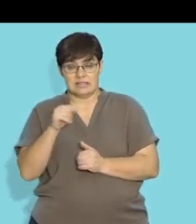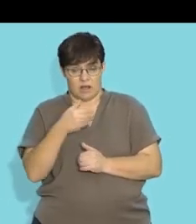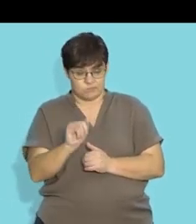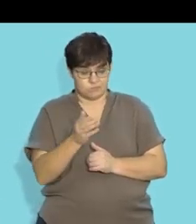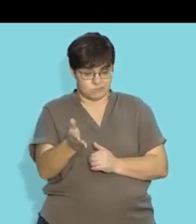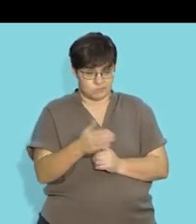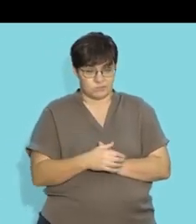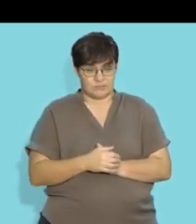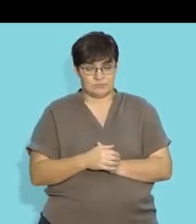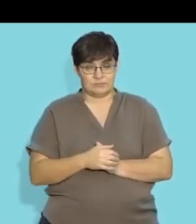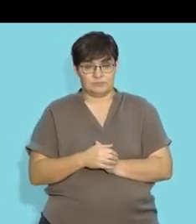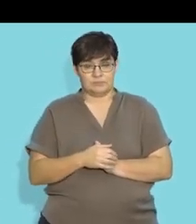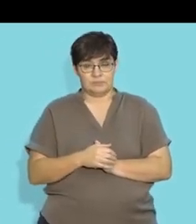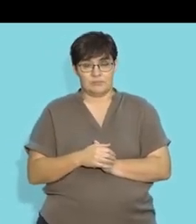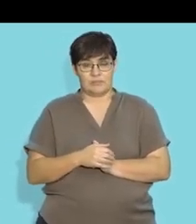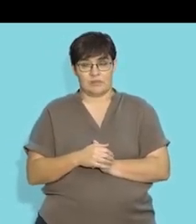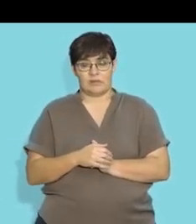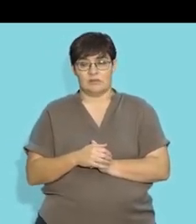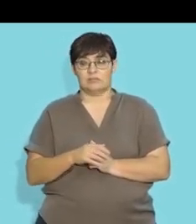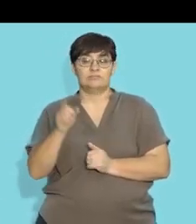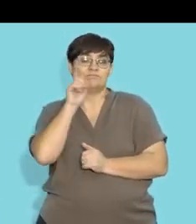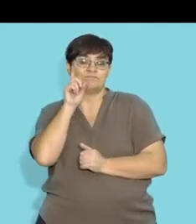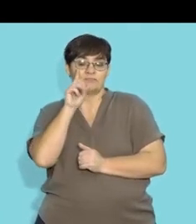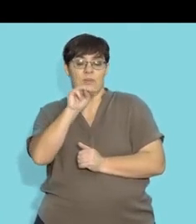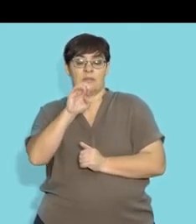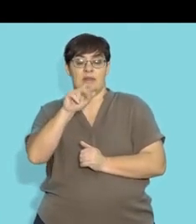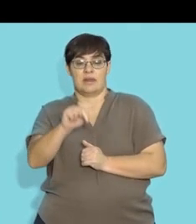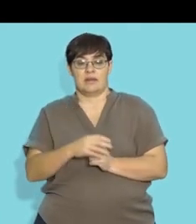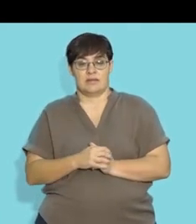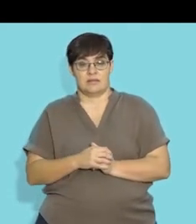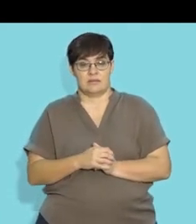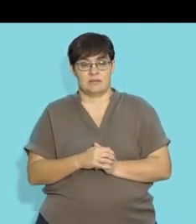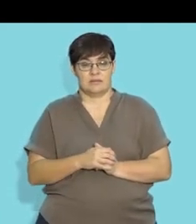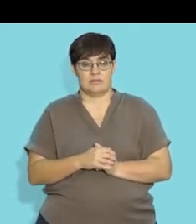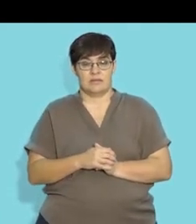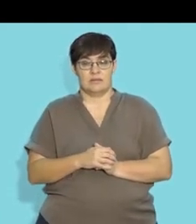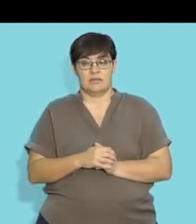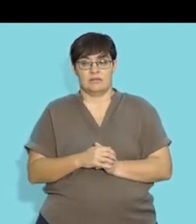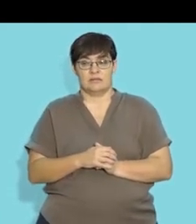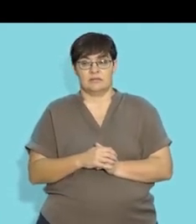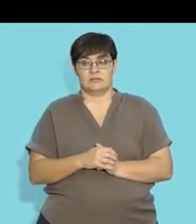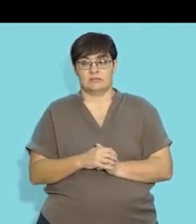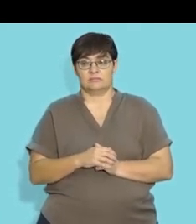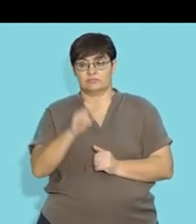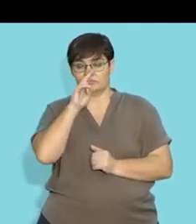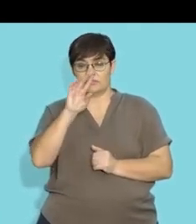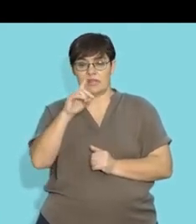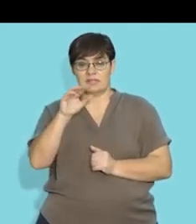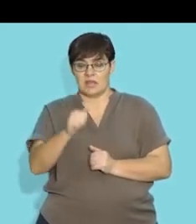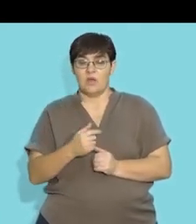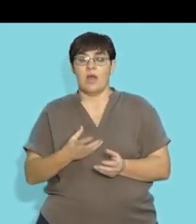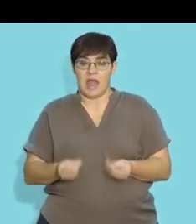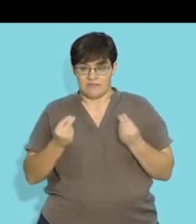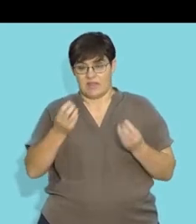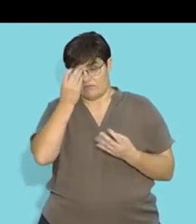still have our data because we have the data. We can check the mean. Let's see, shift stats. So